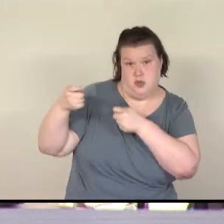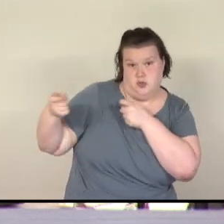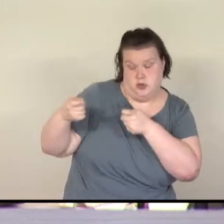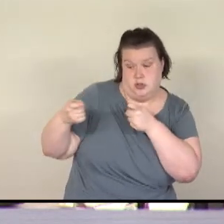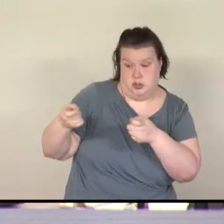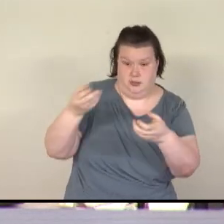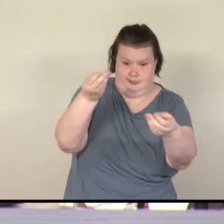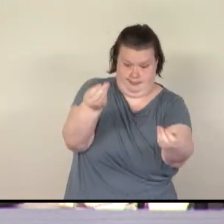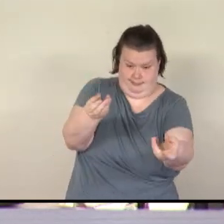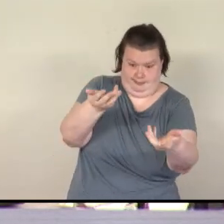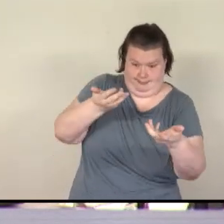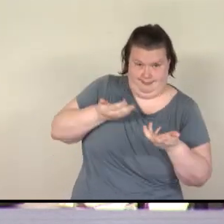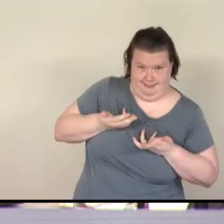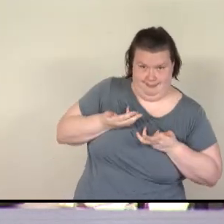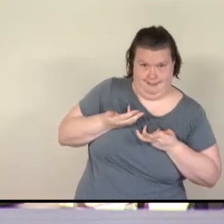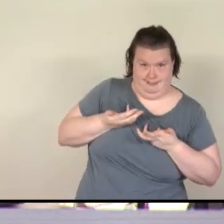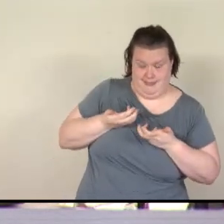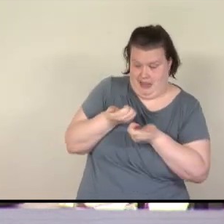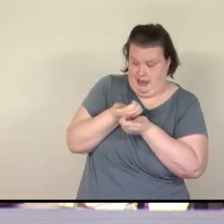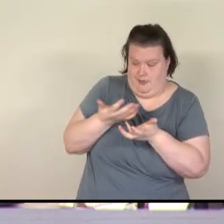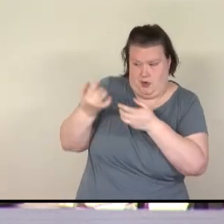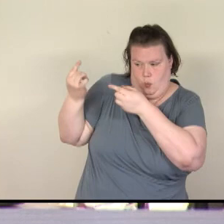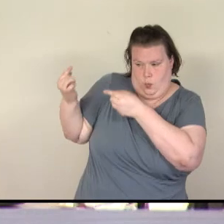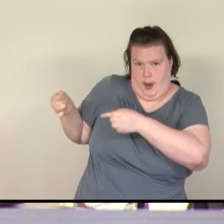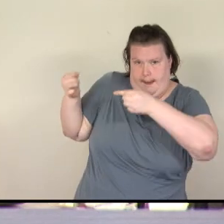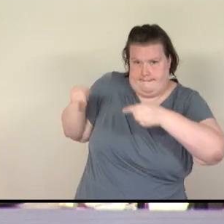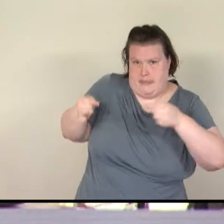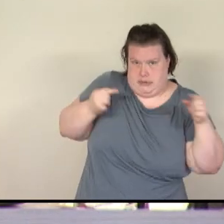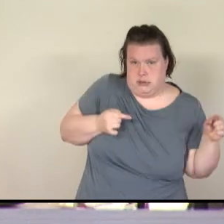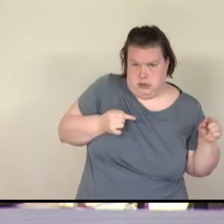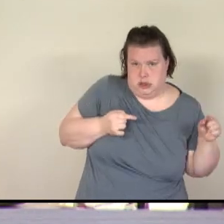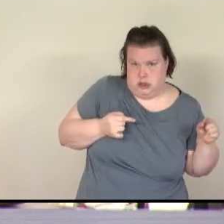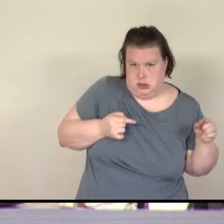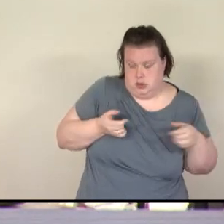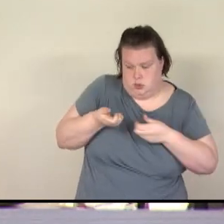kind of a report of kind of what happened.